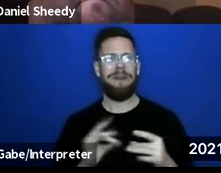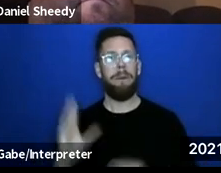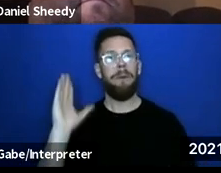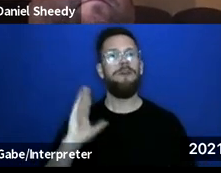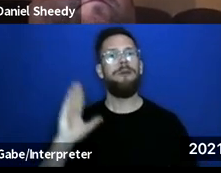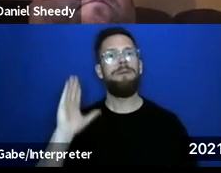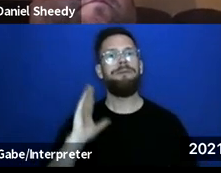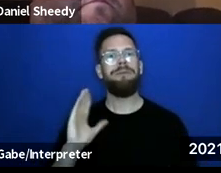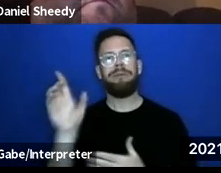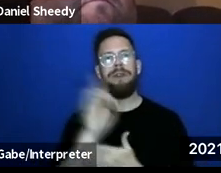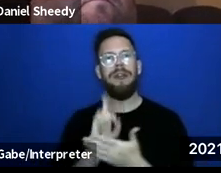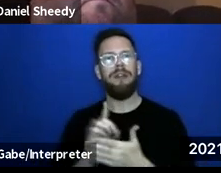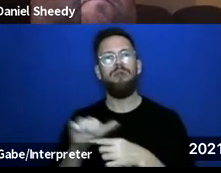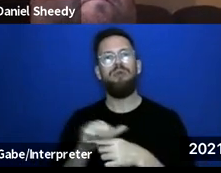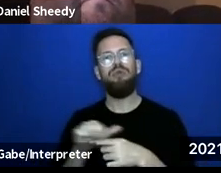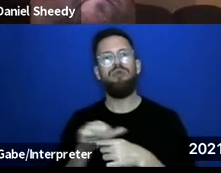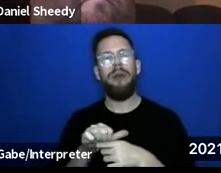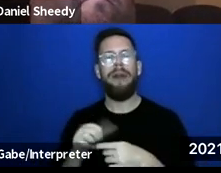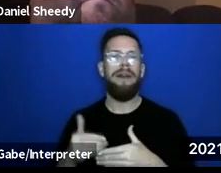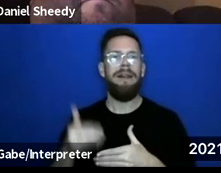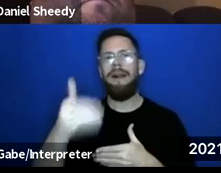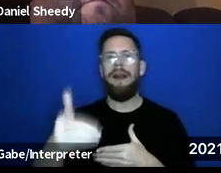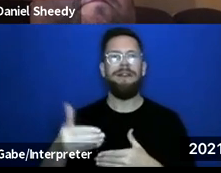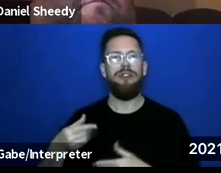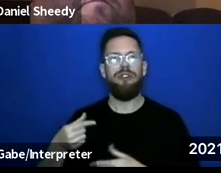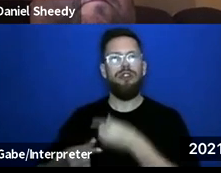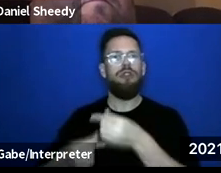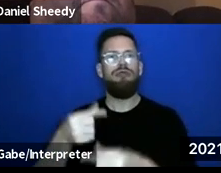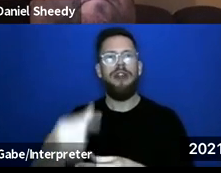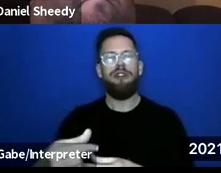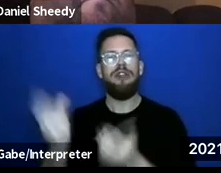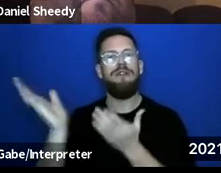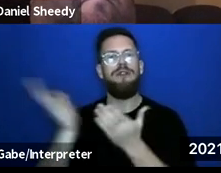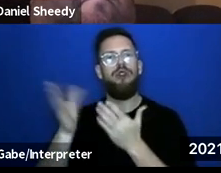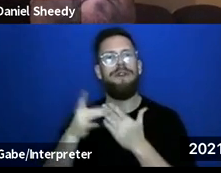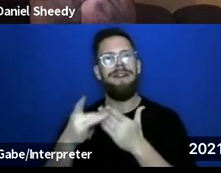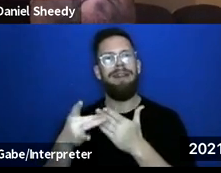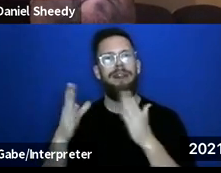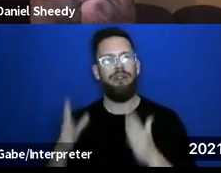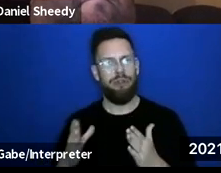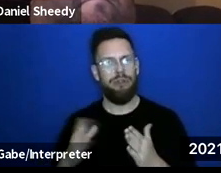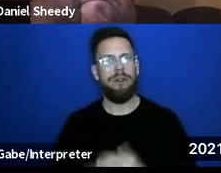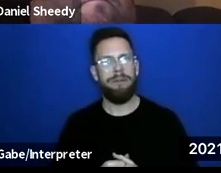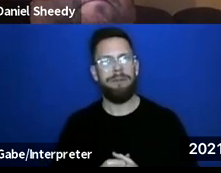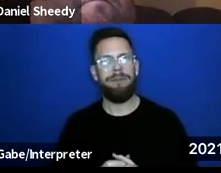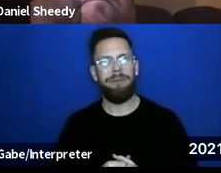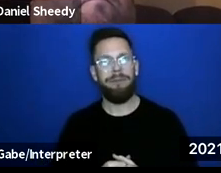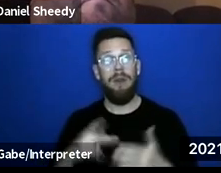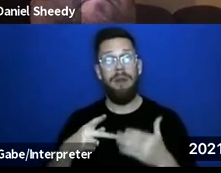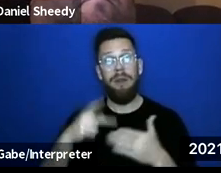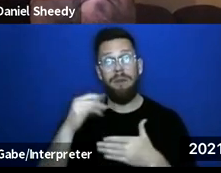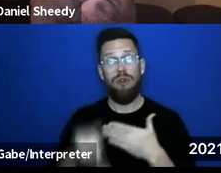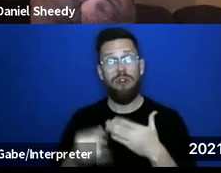designed to train the next wave, the next generation of service leaders. And when the project was